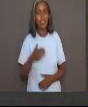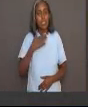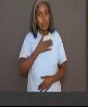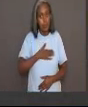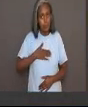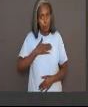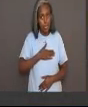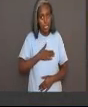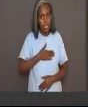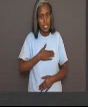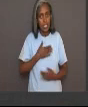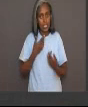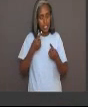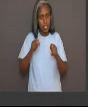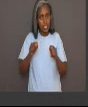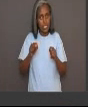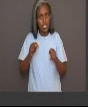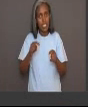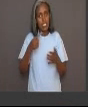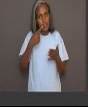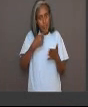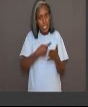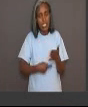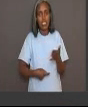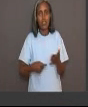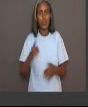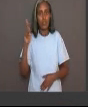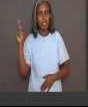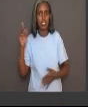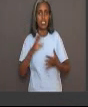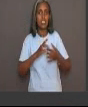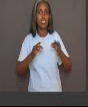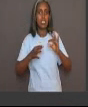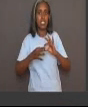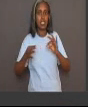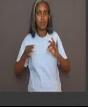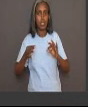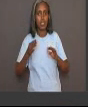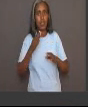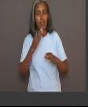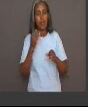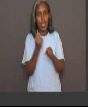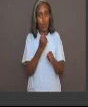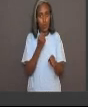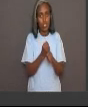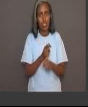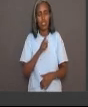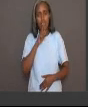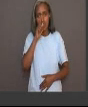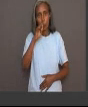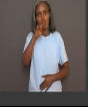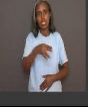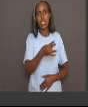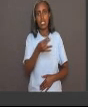Please test the validity of this statement by constructing a truth